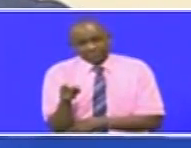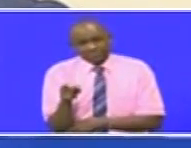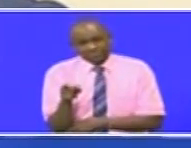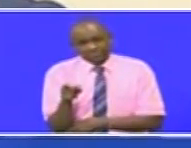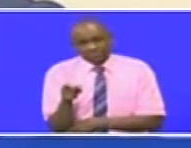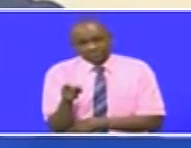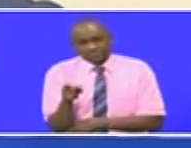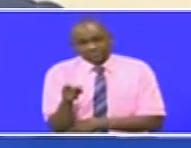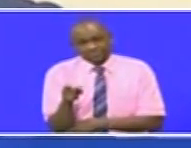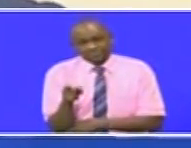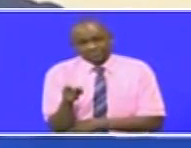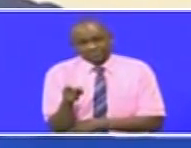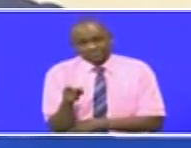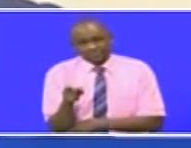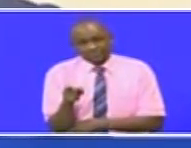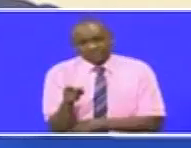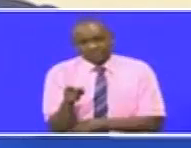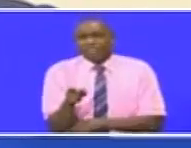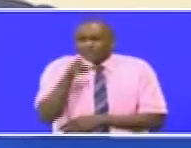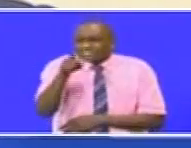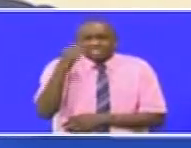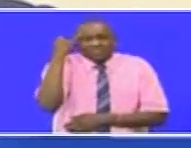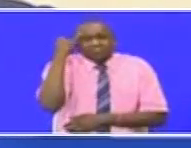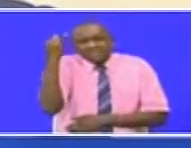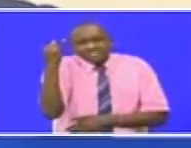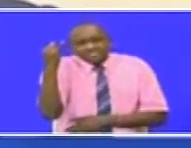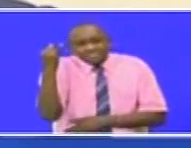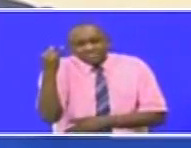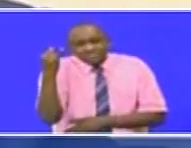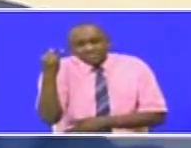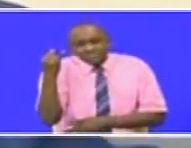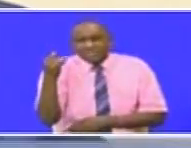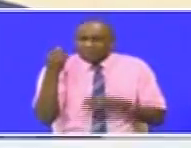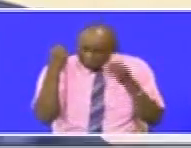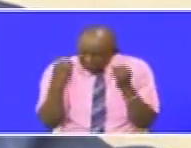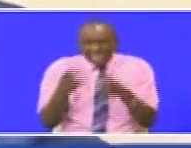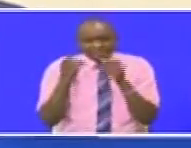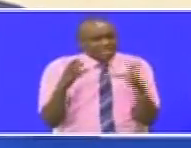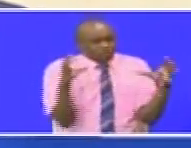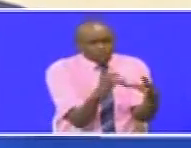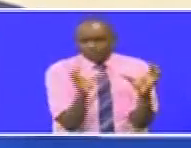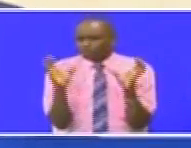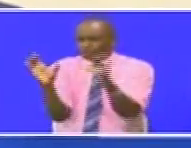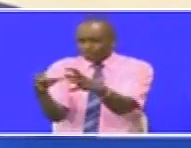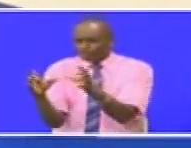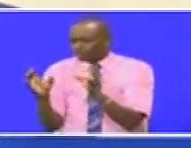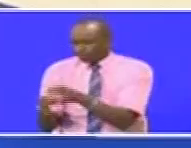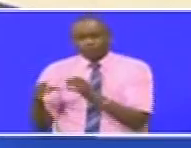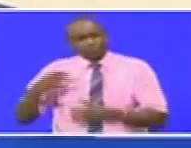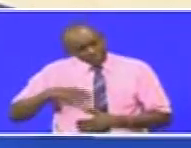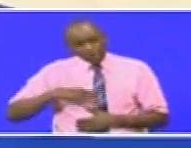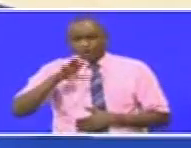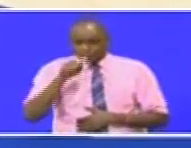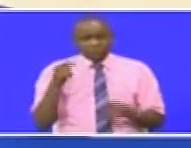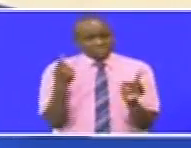You just imagine many groups of people